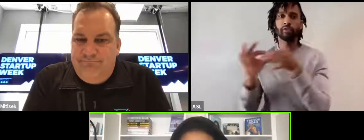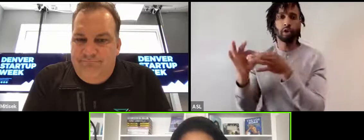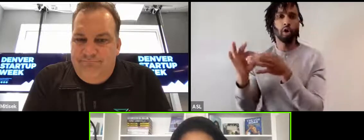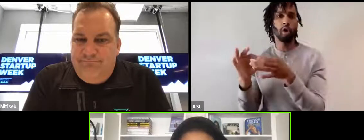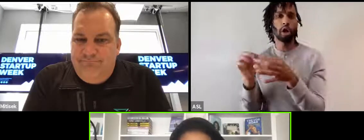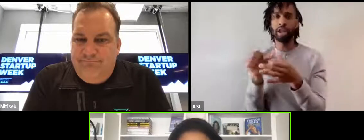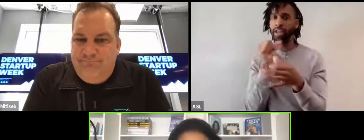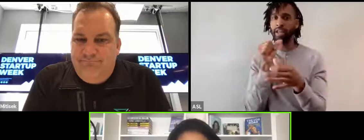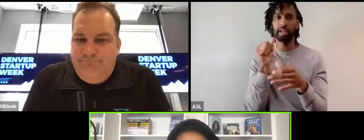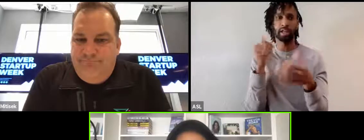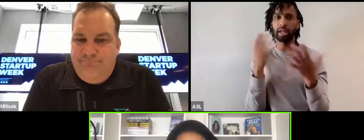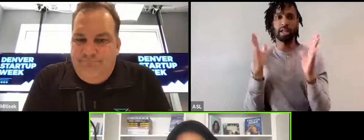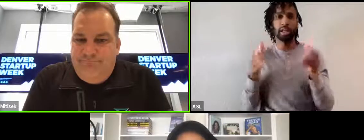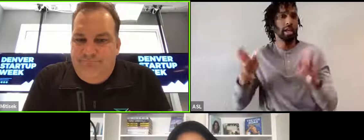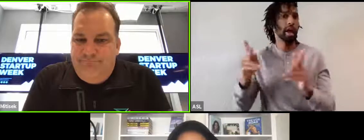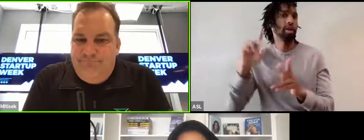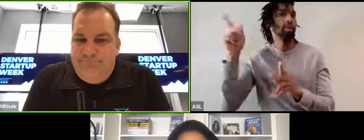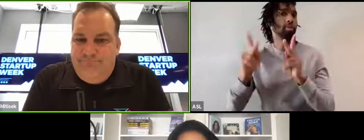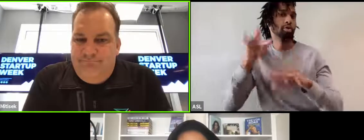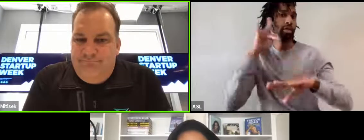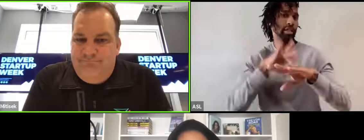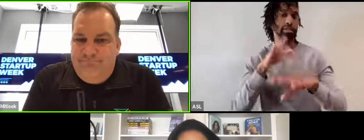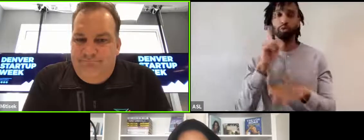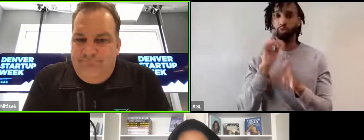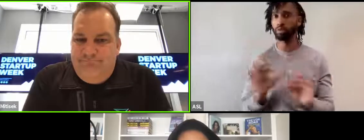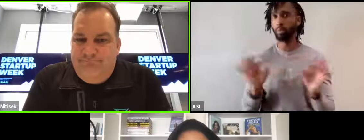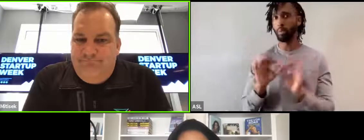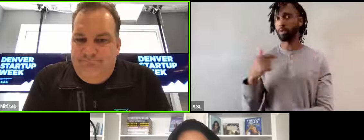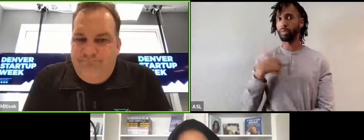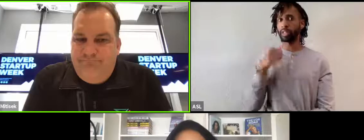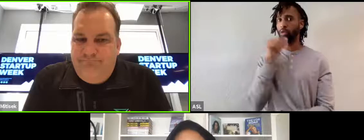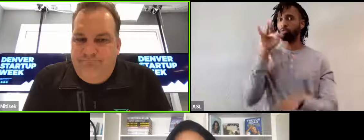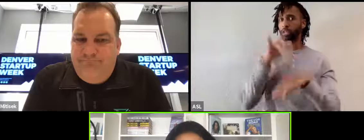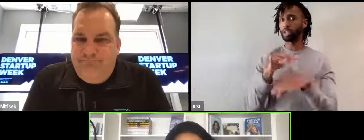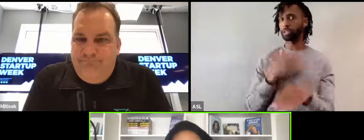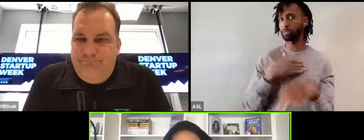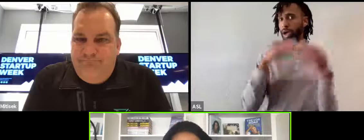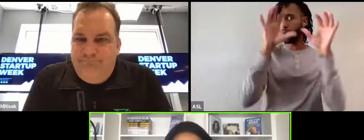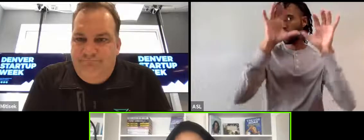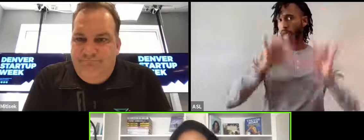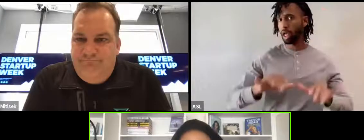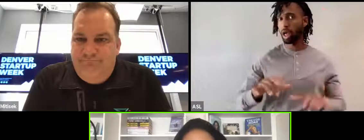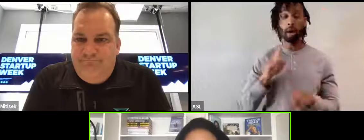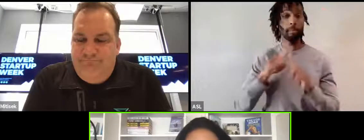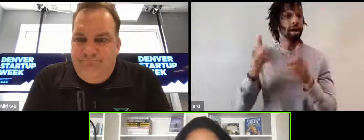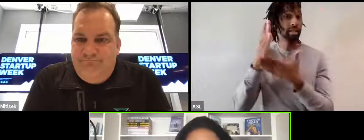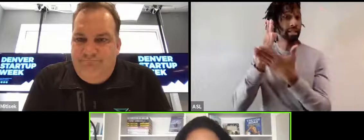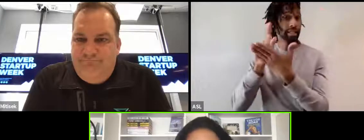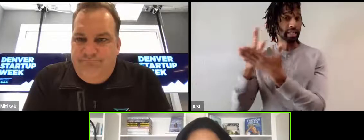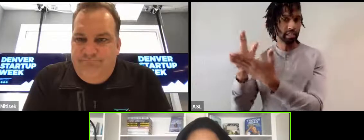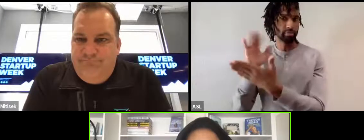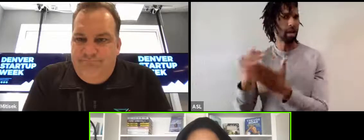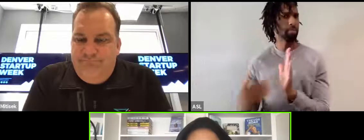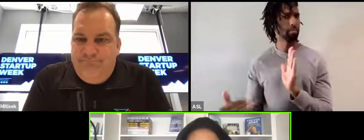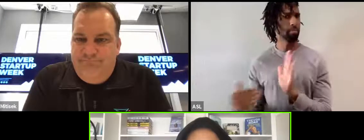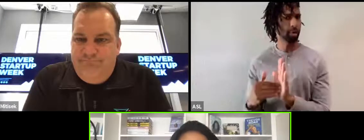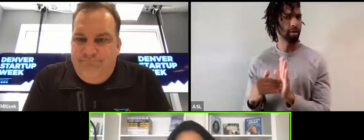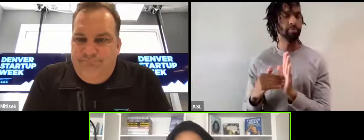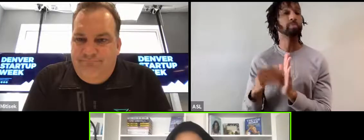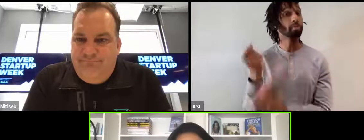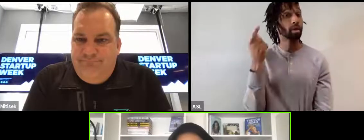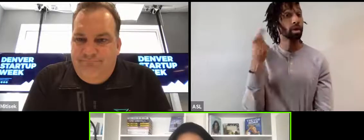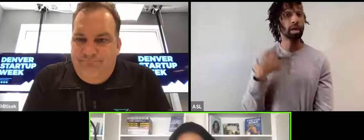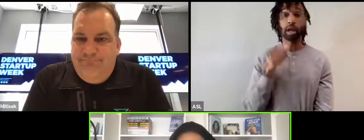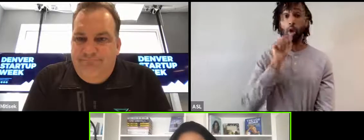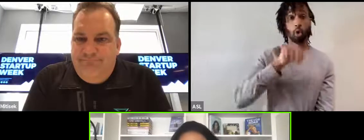get touched because it was really important to me that they weren't. And then for the sections, that again was not only Rachel